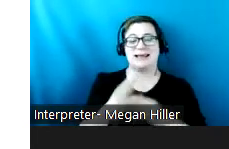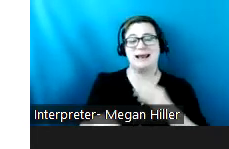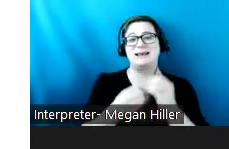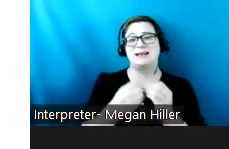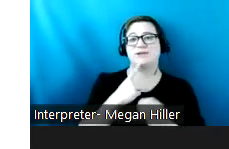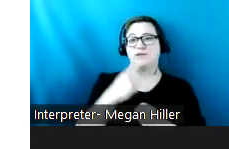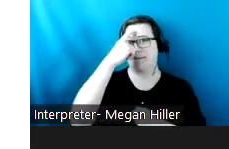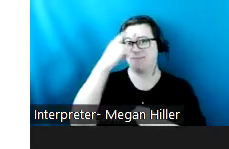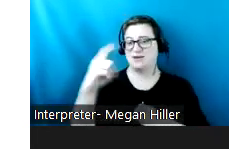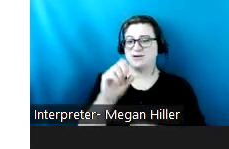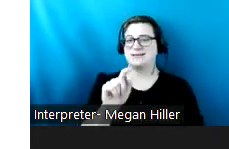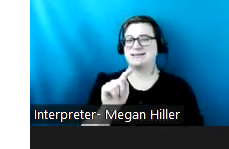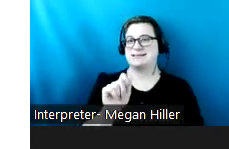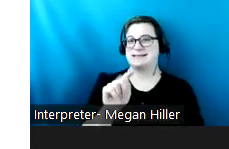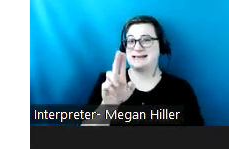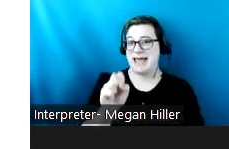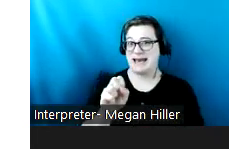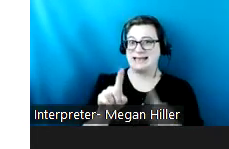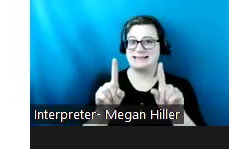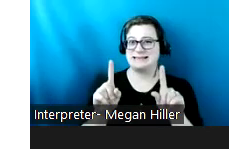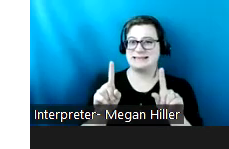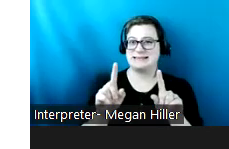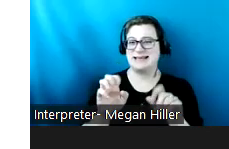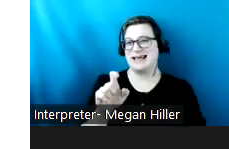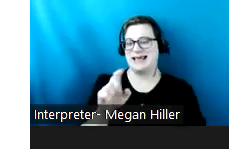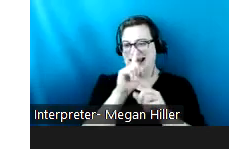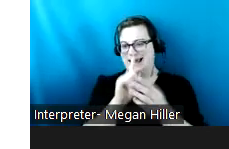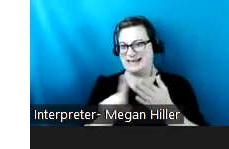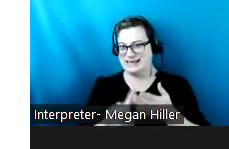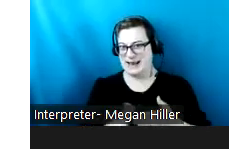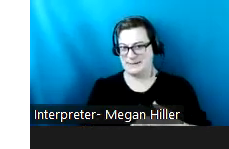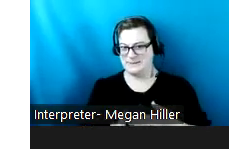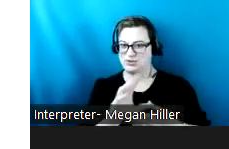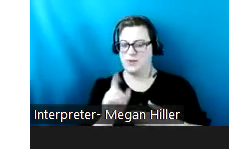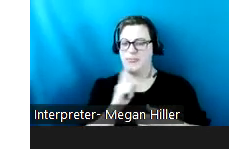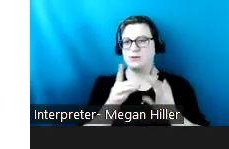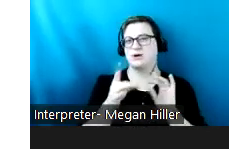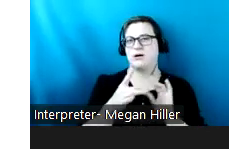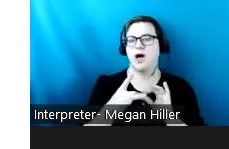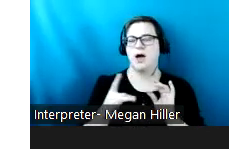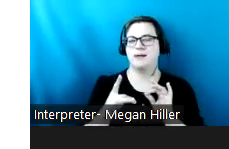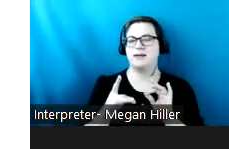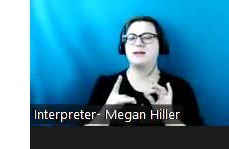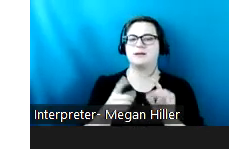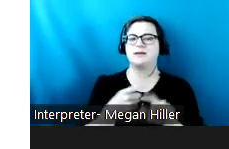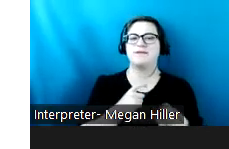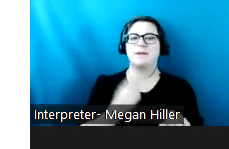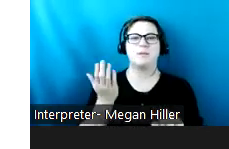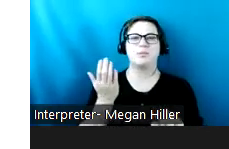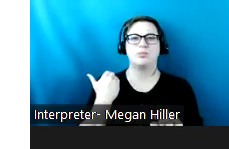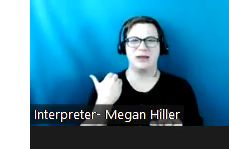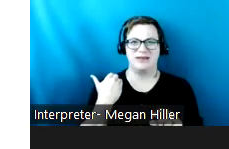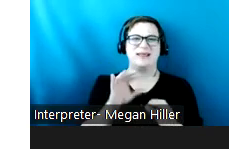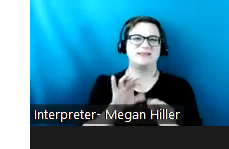status exam, and one of the parts within that, it was a comment it made in some of the previous stakeholder